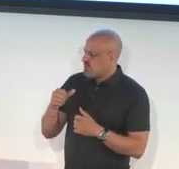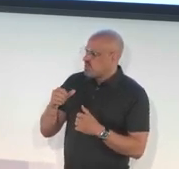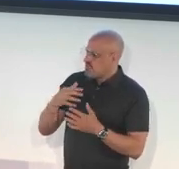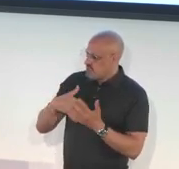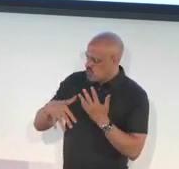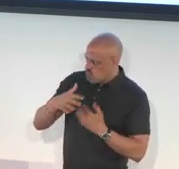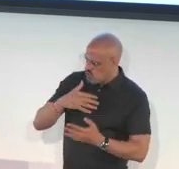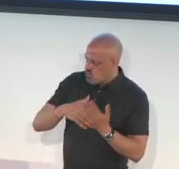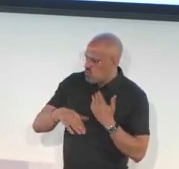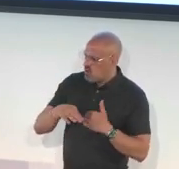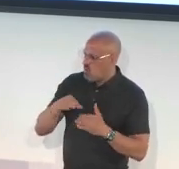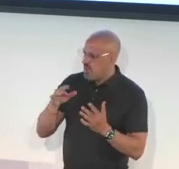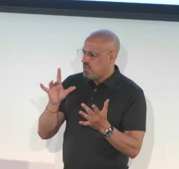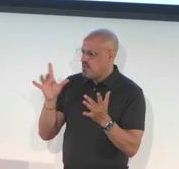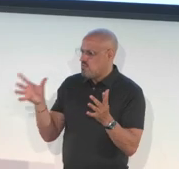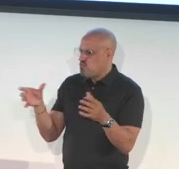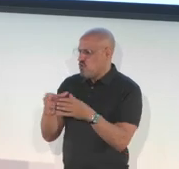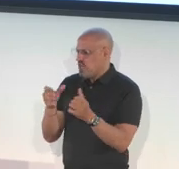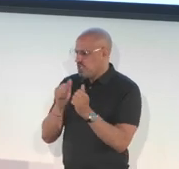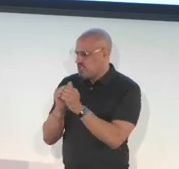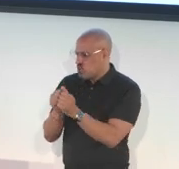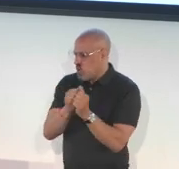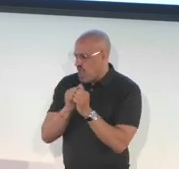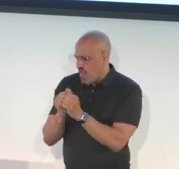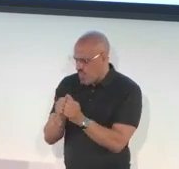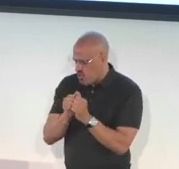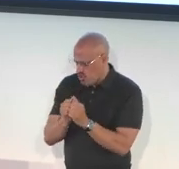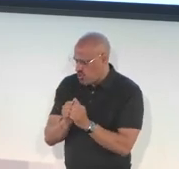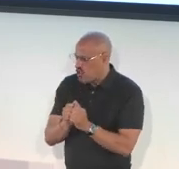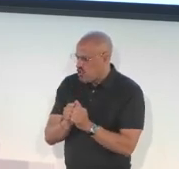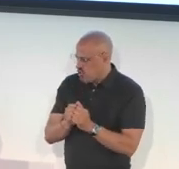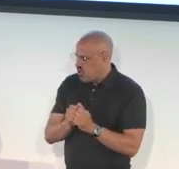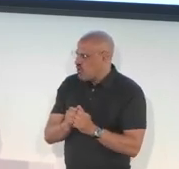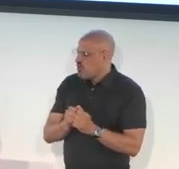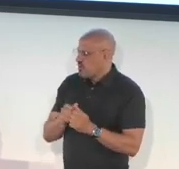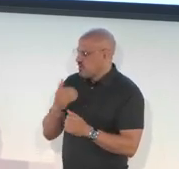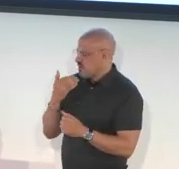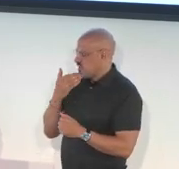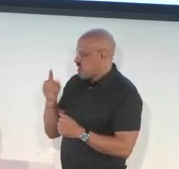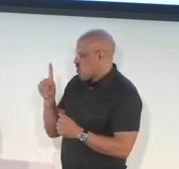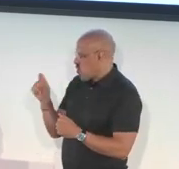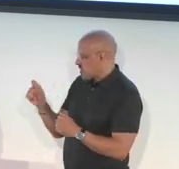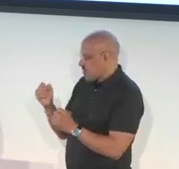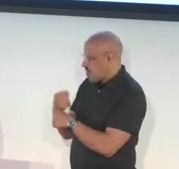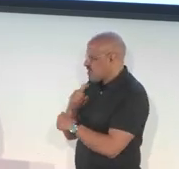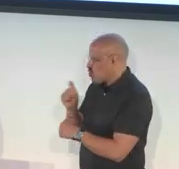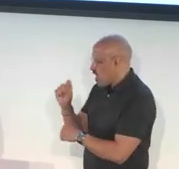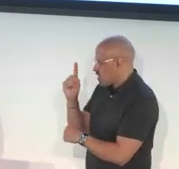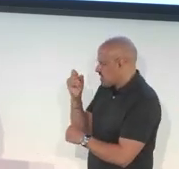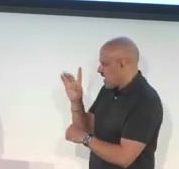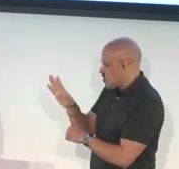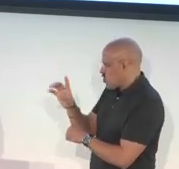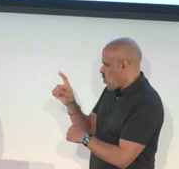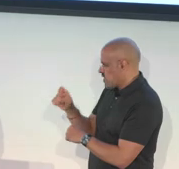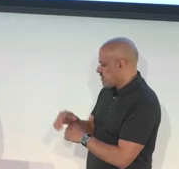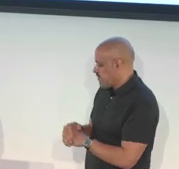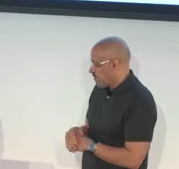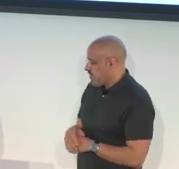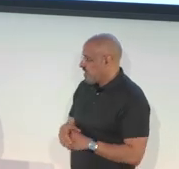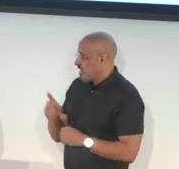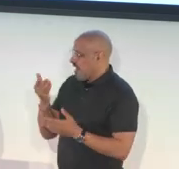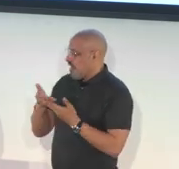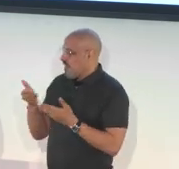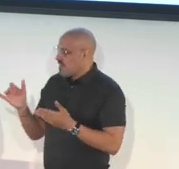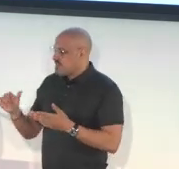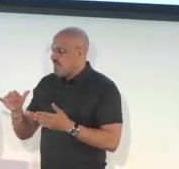of bringing us together? Mm-hmm. Okay. Good question. So just so I can double check that I understand that correctly, is things